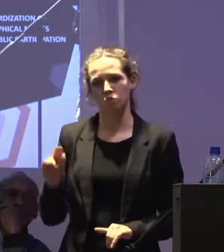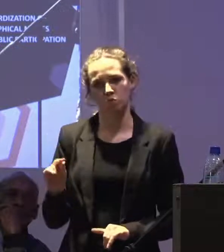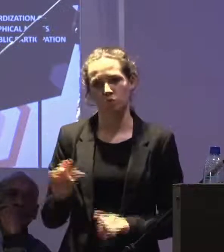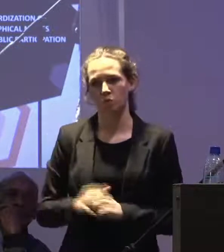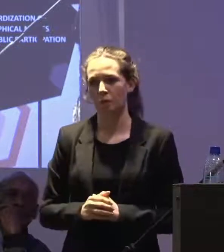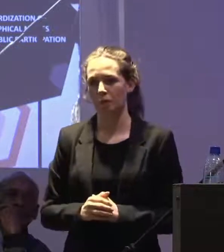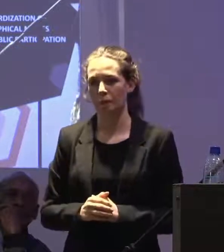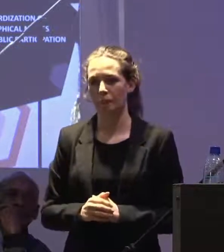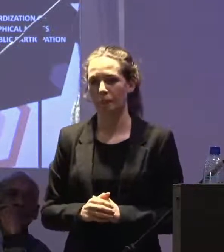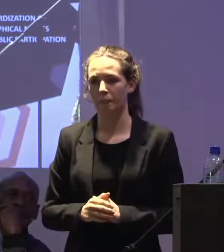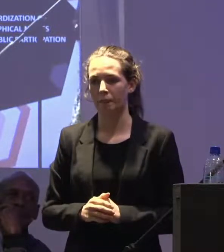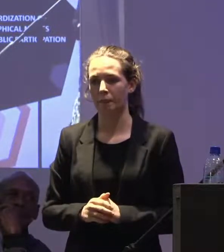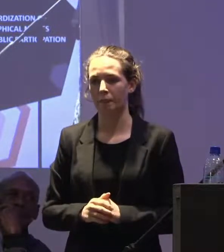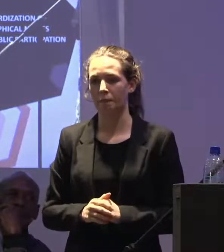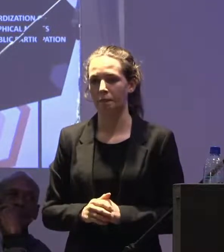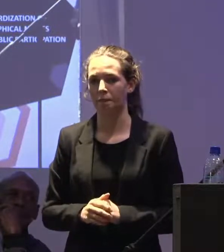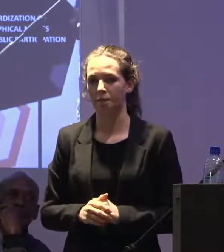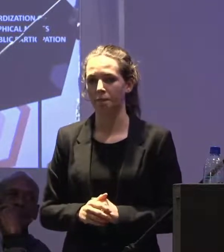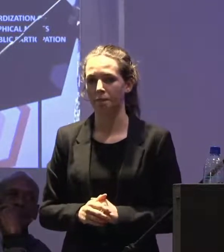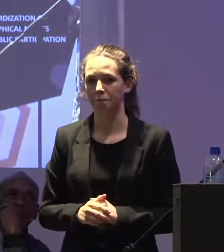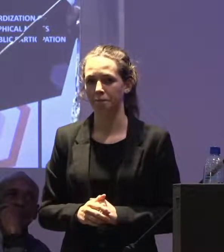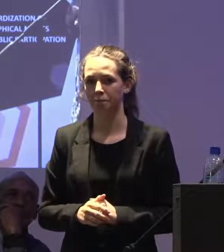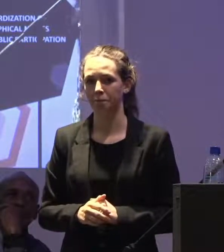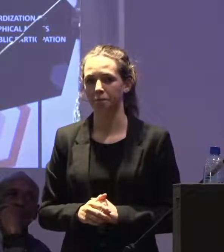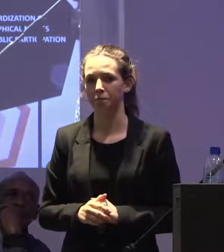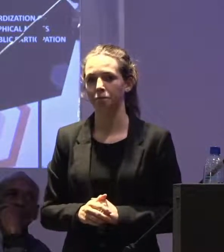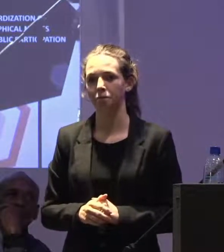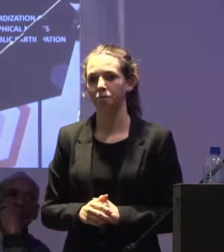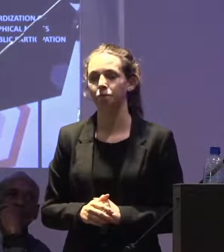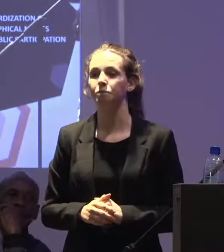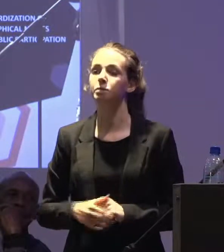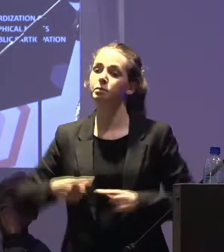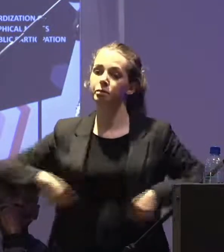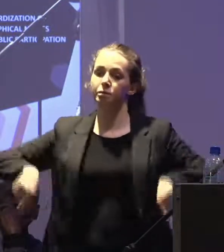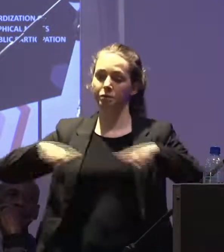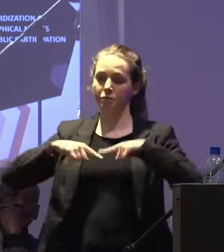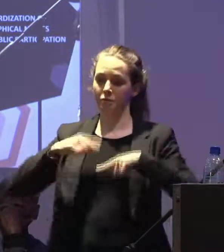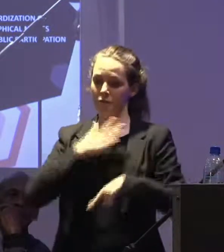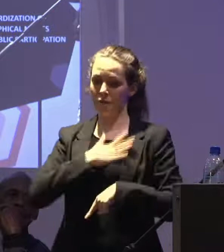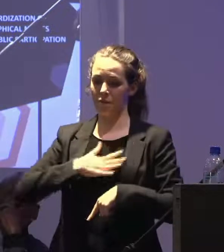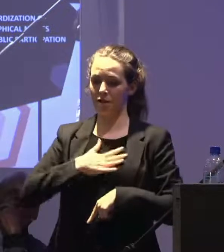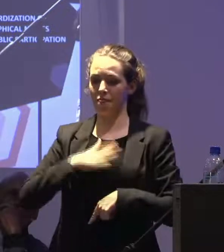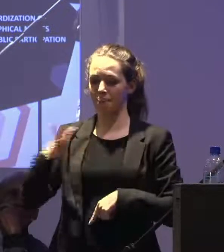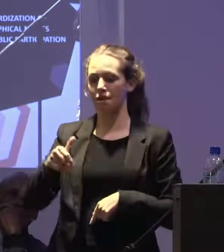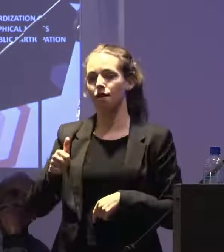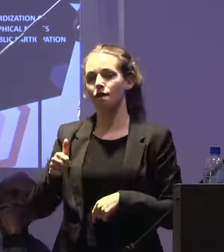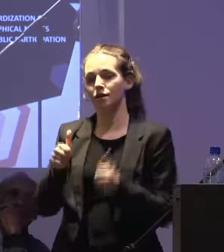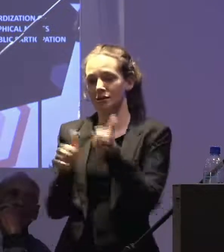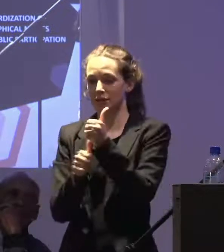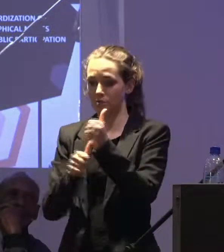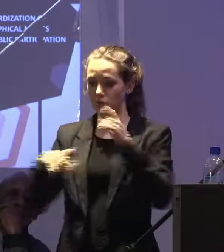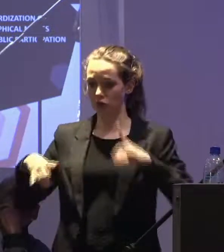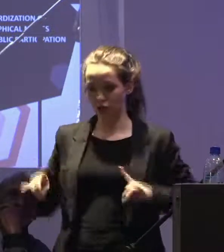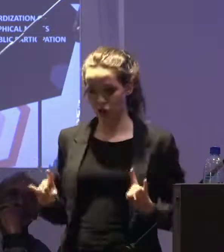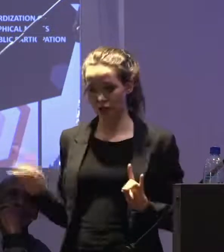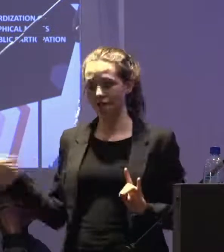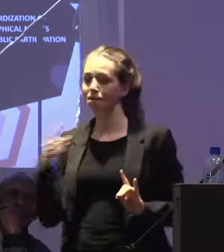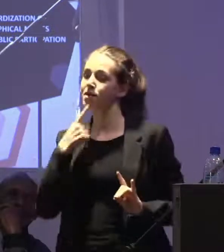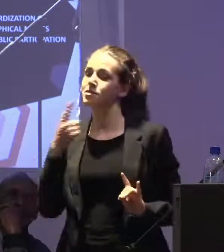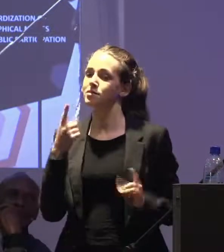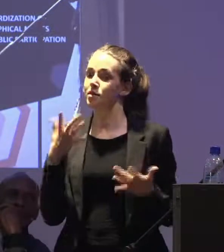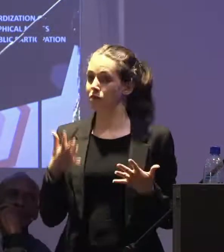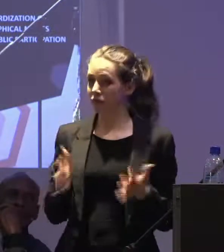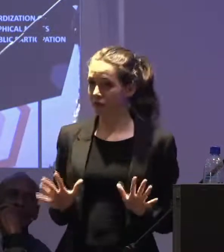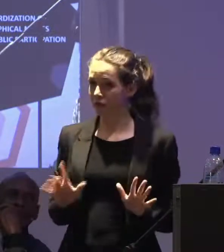we say is that as an extension, as Deputy Chair alluded to, we